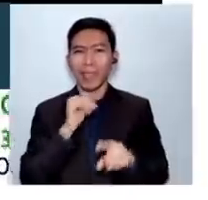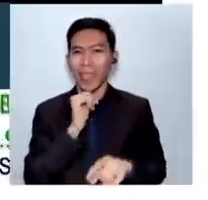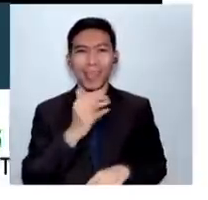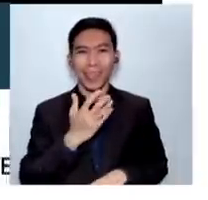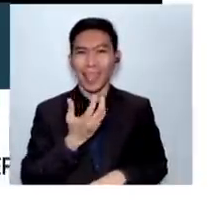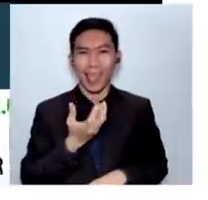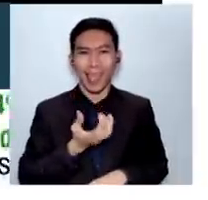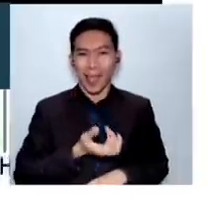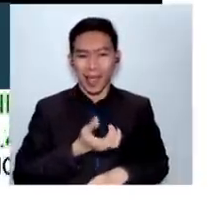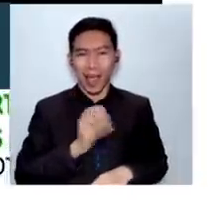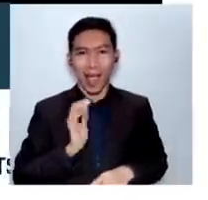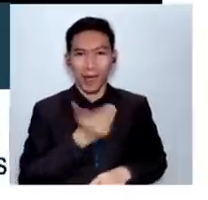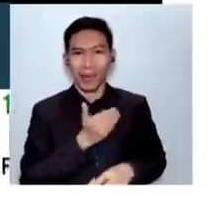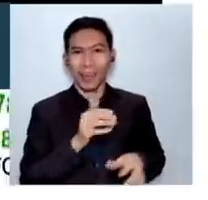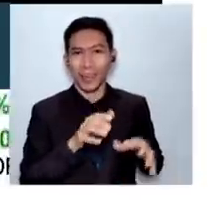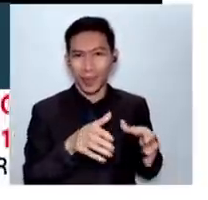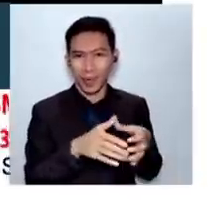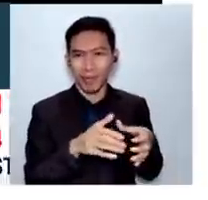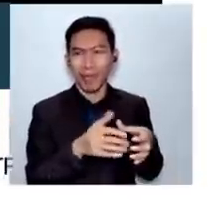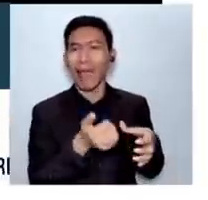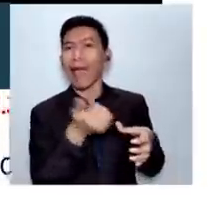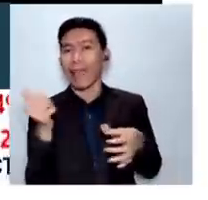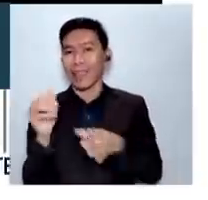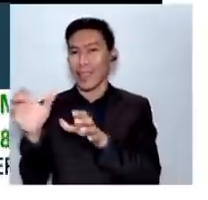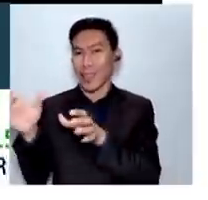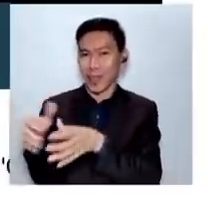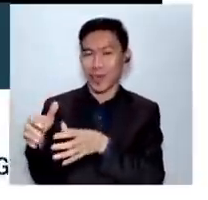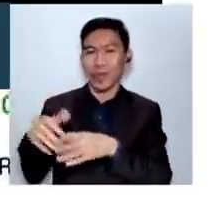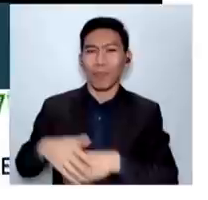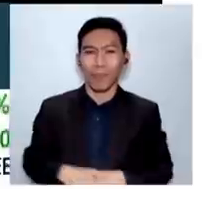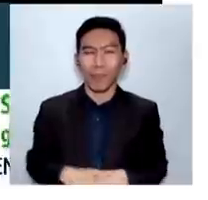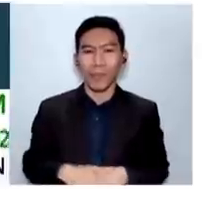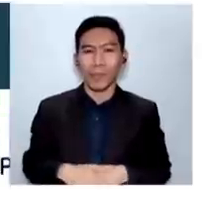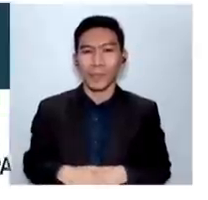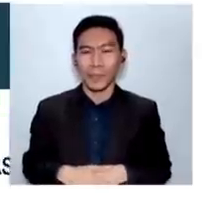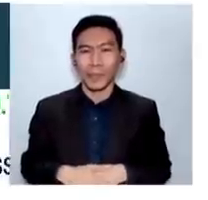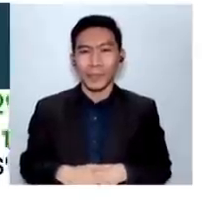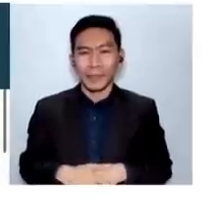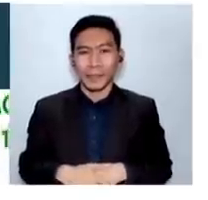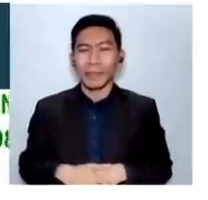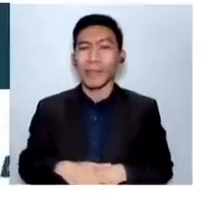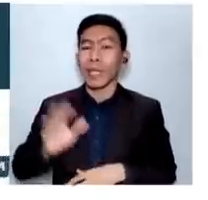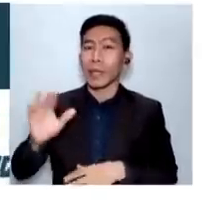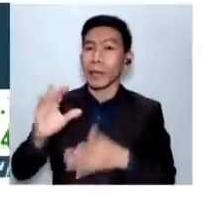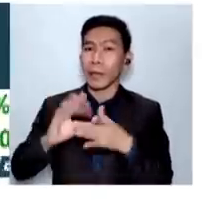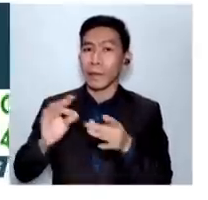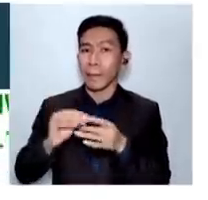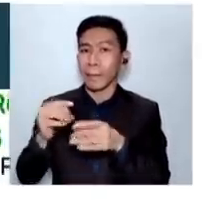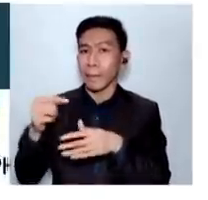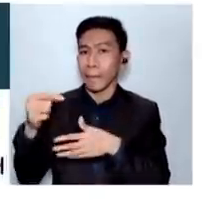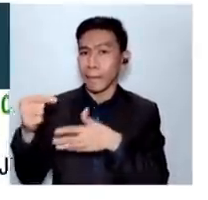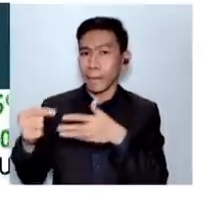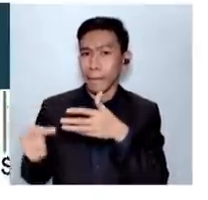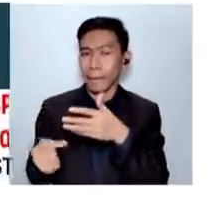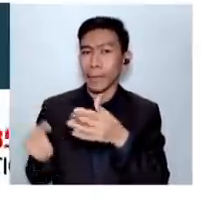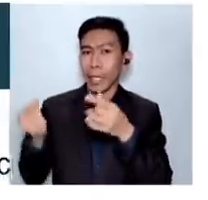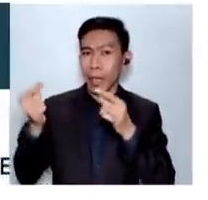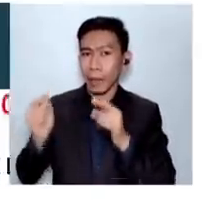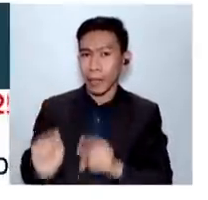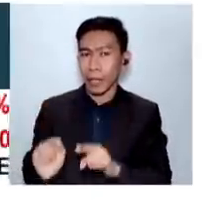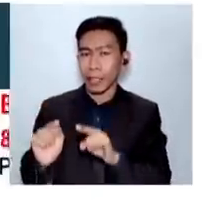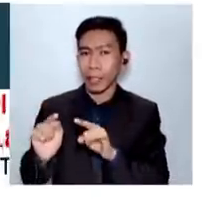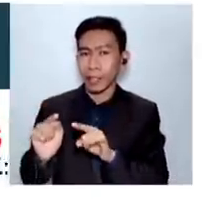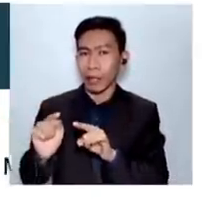is somebody else's group. And that all of those things that you just mentioned happened with the